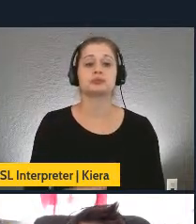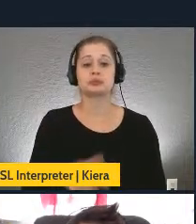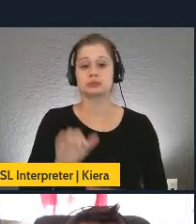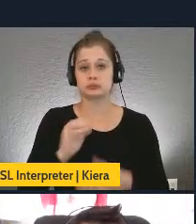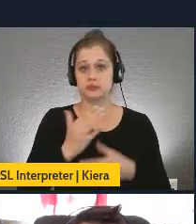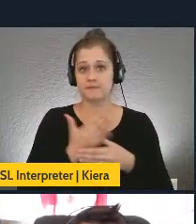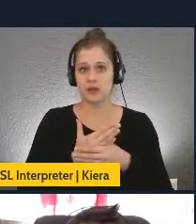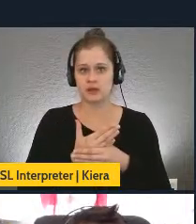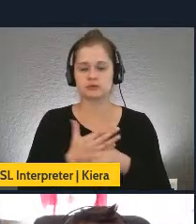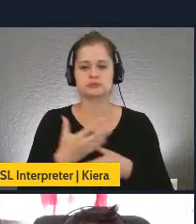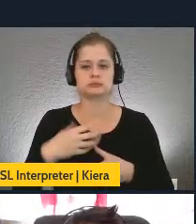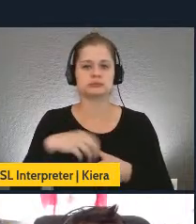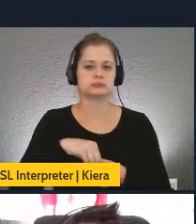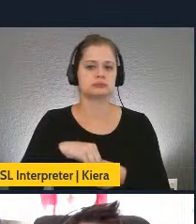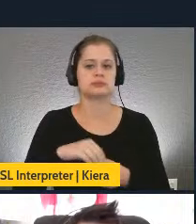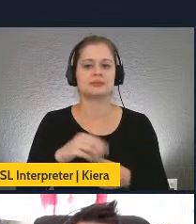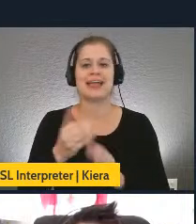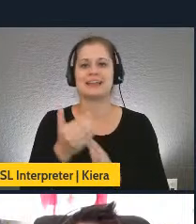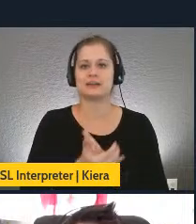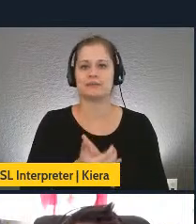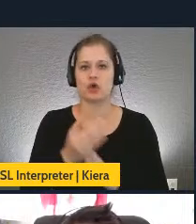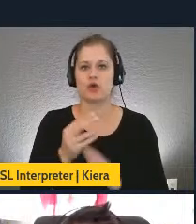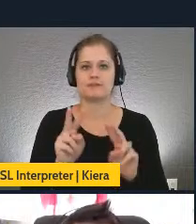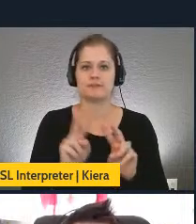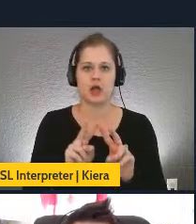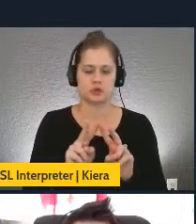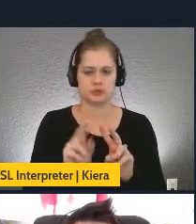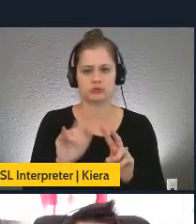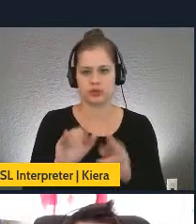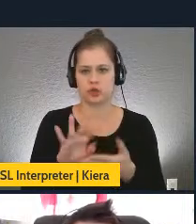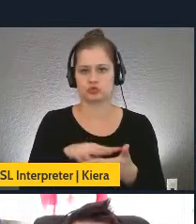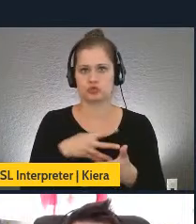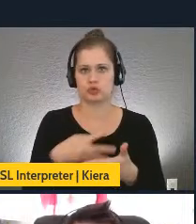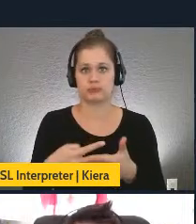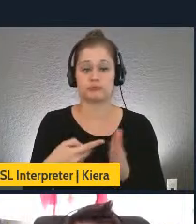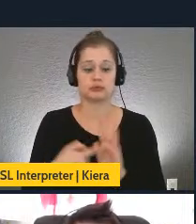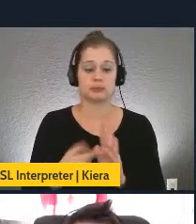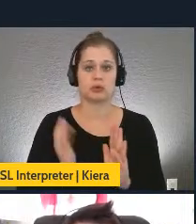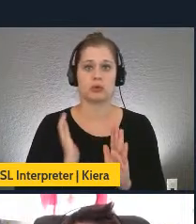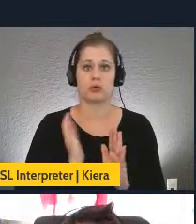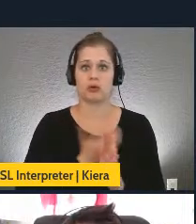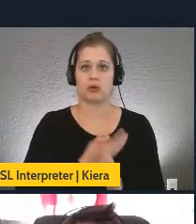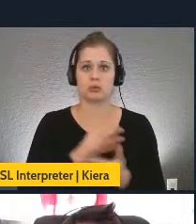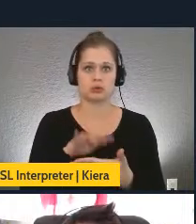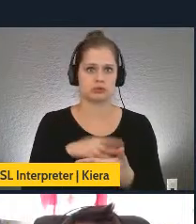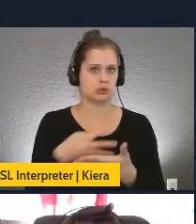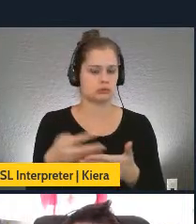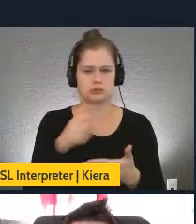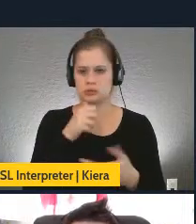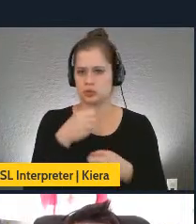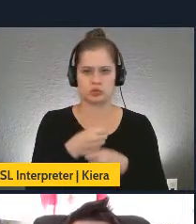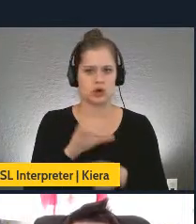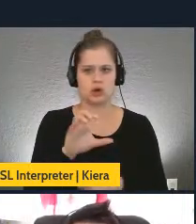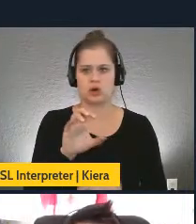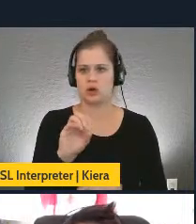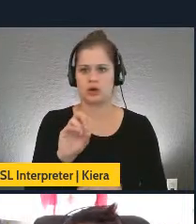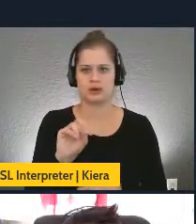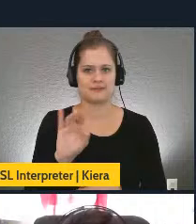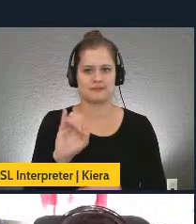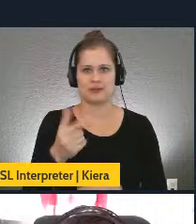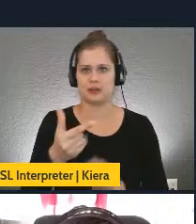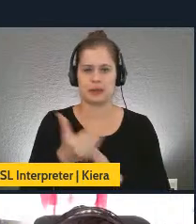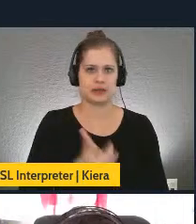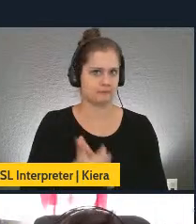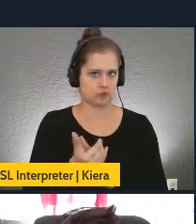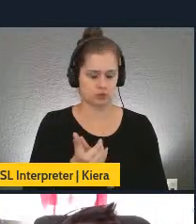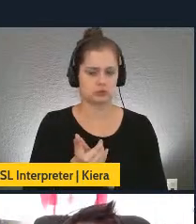contains the default values of the chart. For example, in our chart, we don't create a config map by default, but instead we create a service